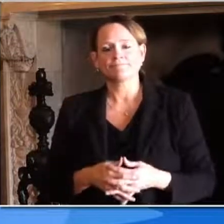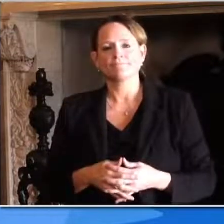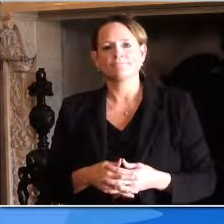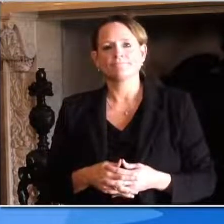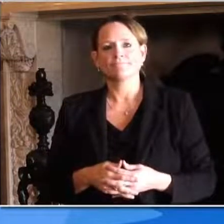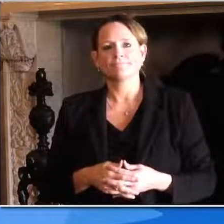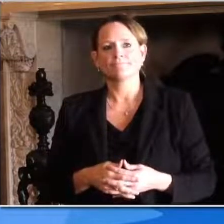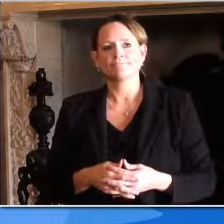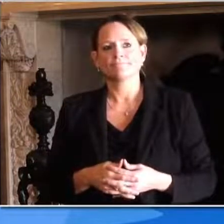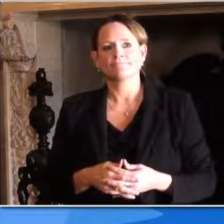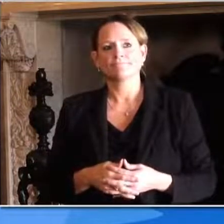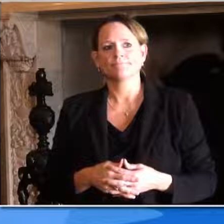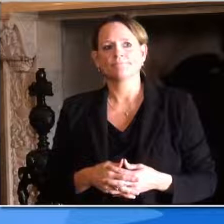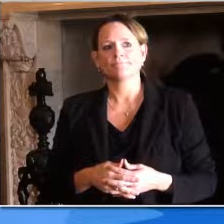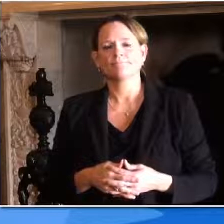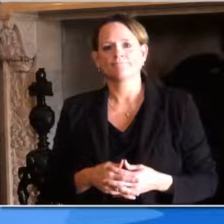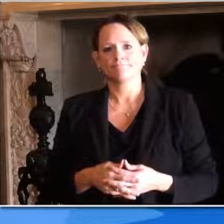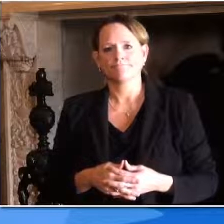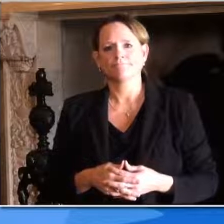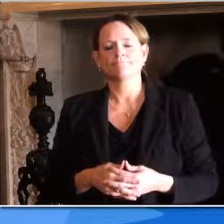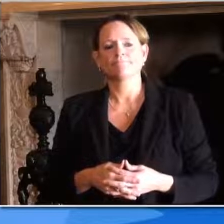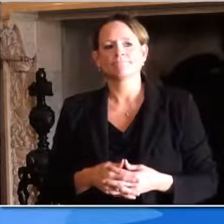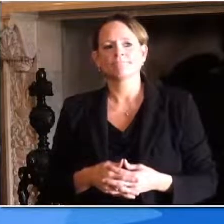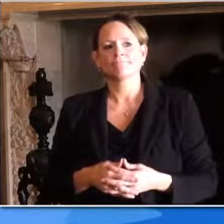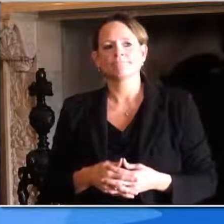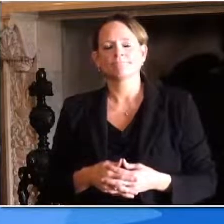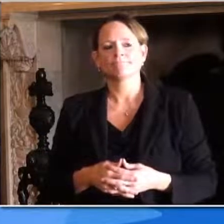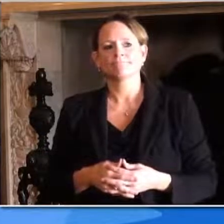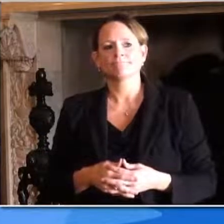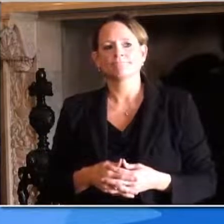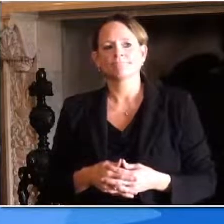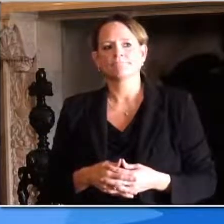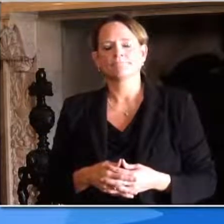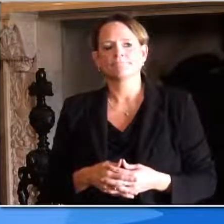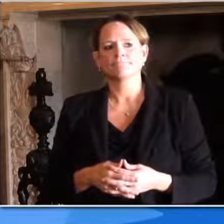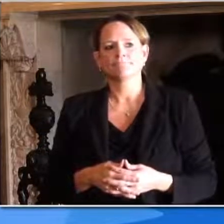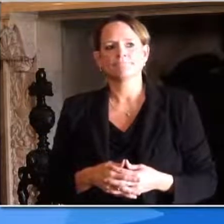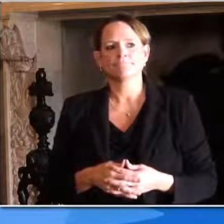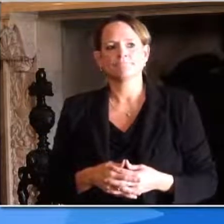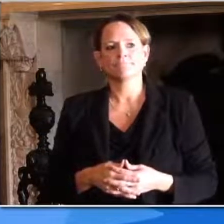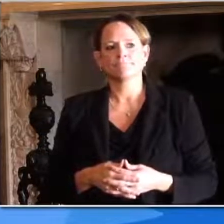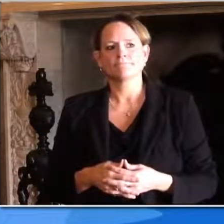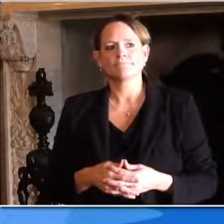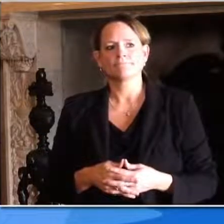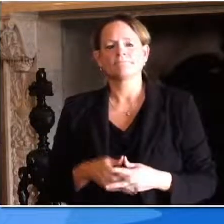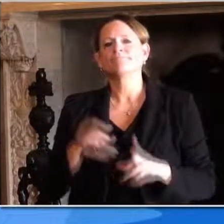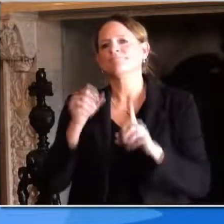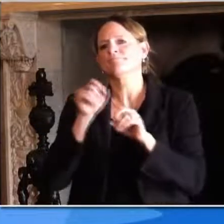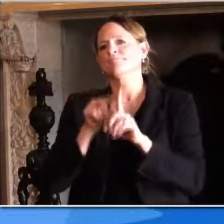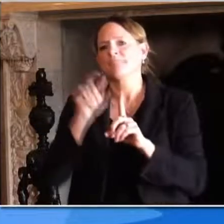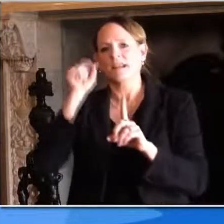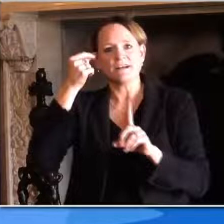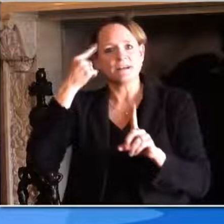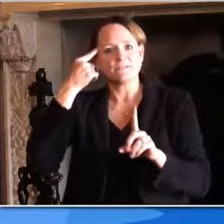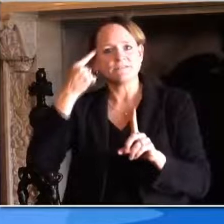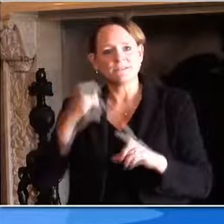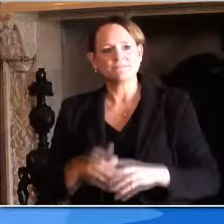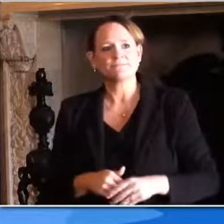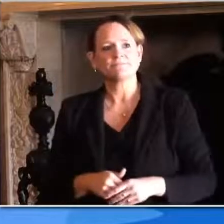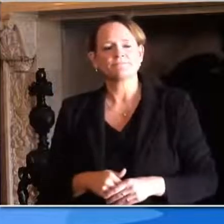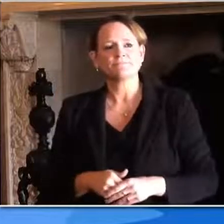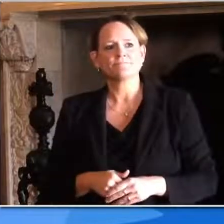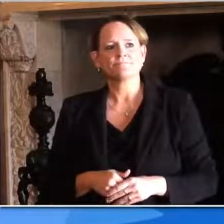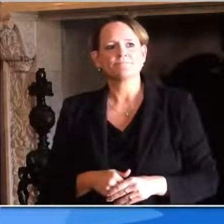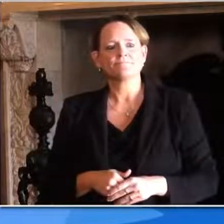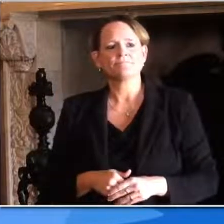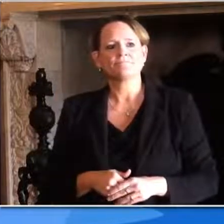Hey guys, can you hear me? Yes. This question's for Governor Evers. With your